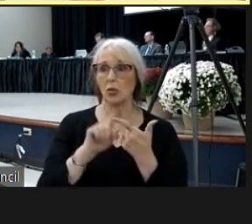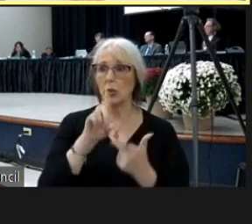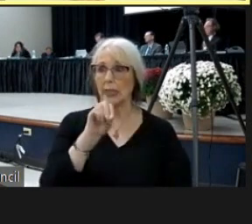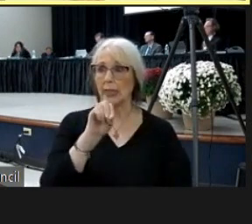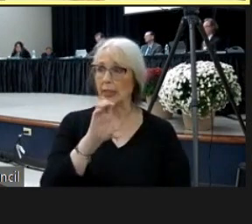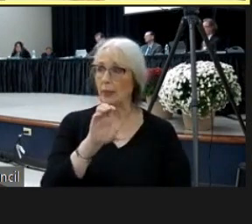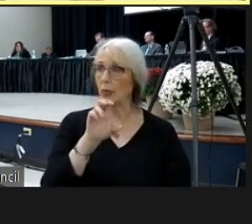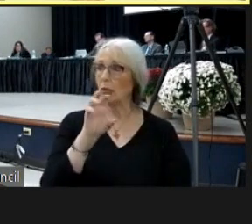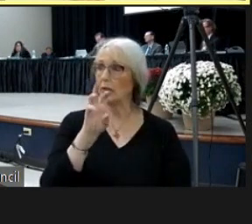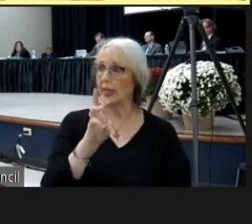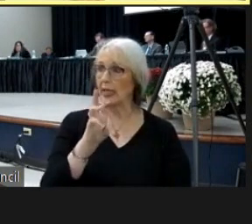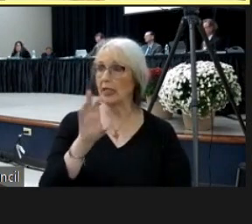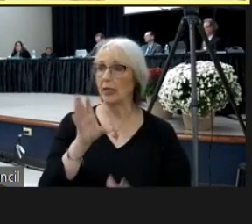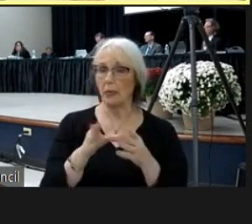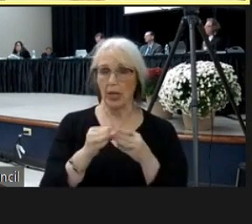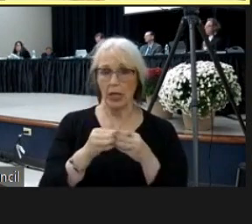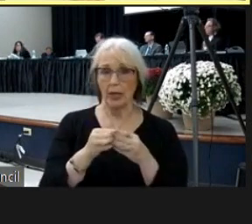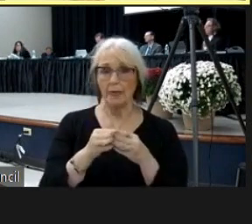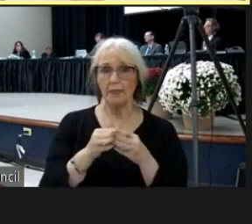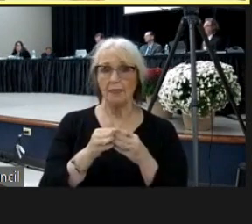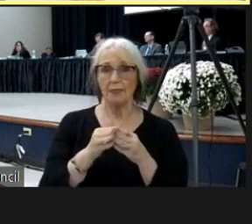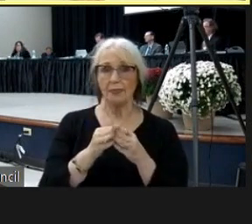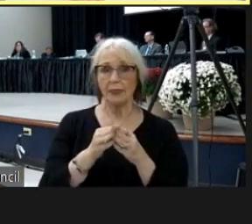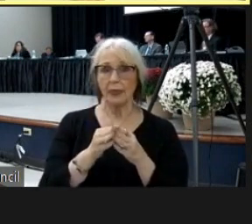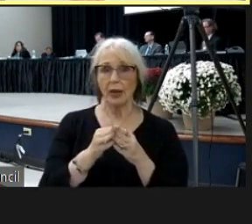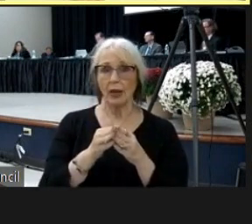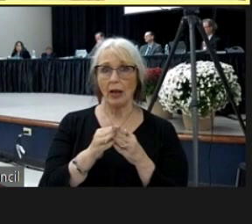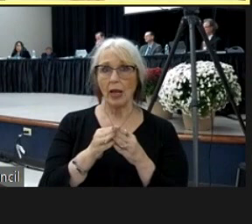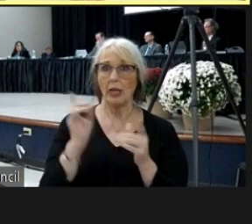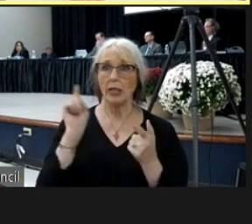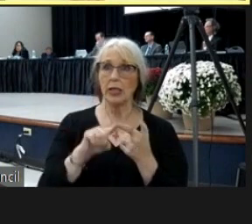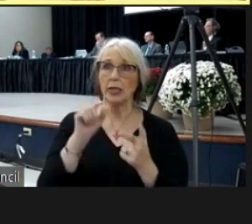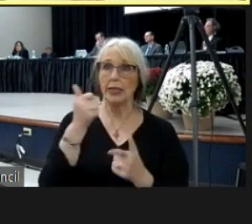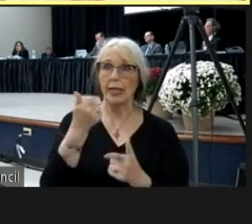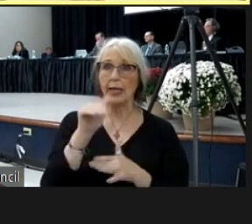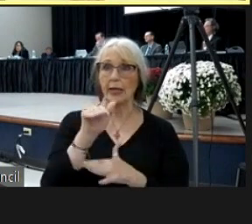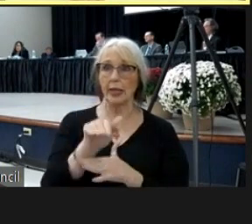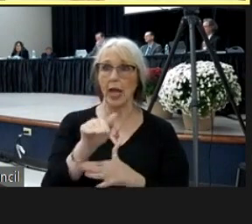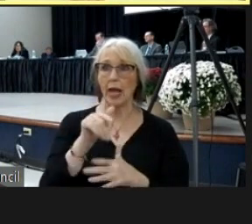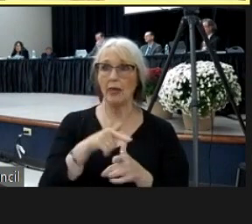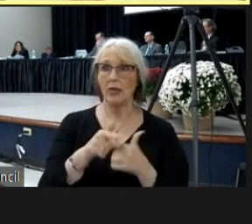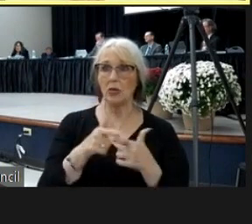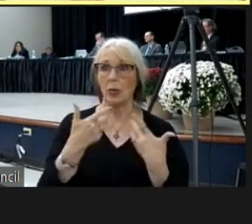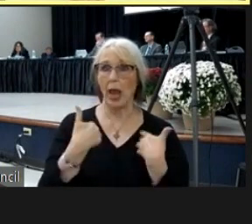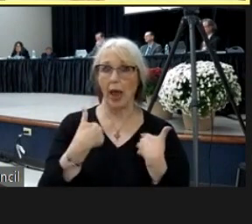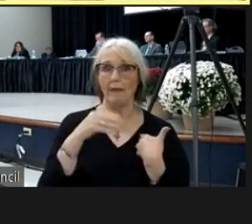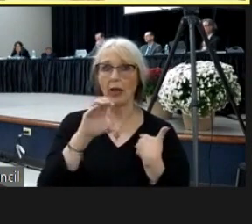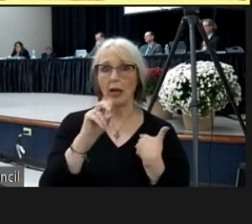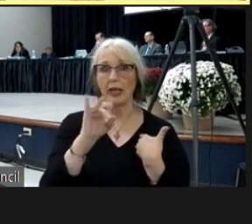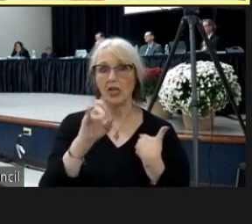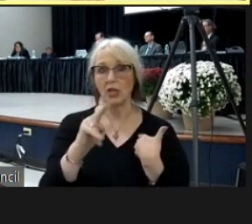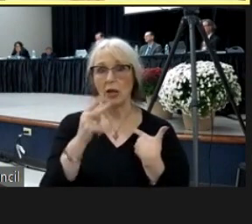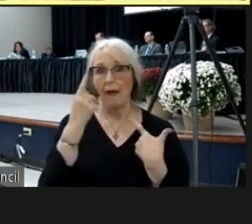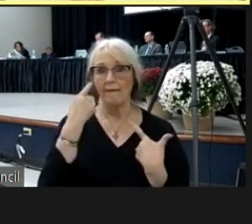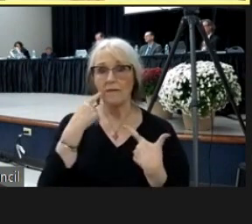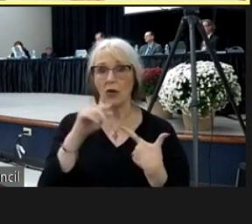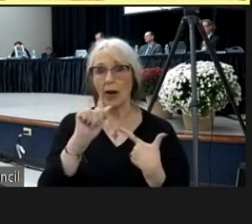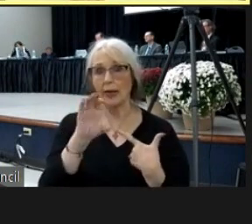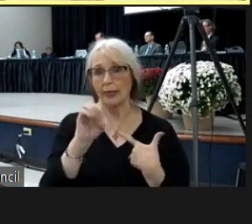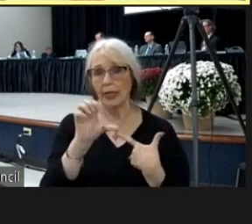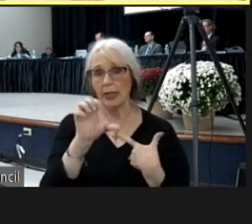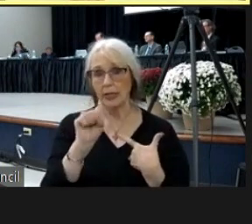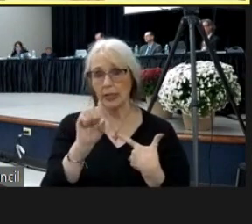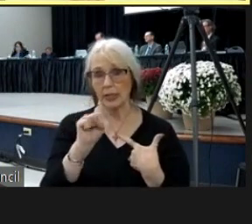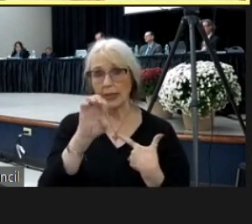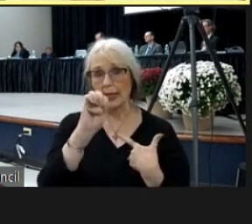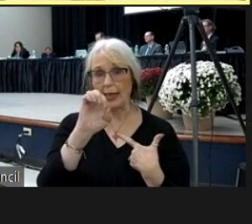meeting. They were not able to attend tonight. And then also we had a condition for an access